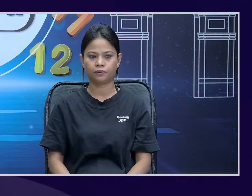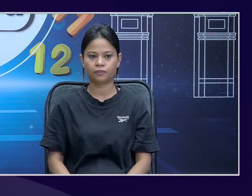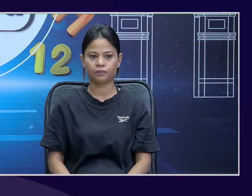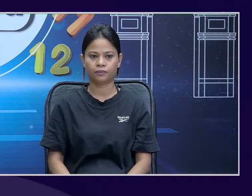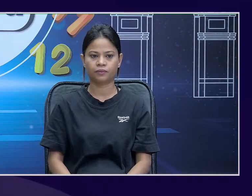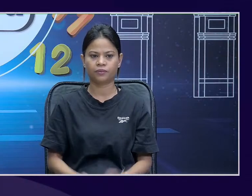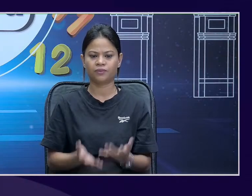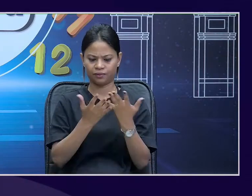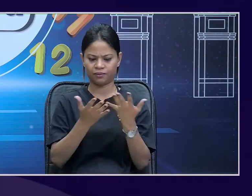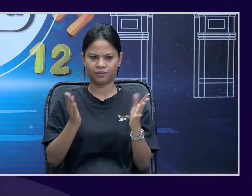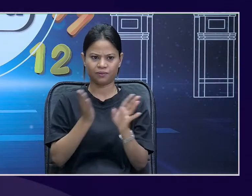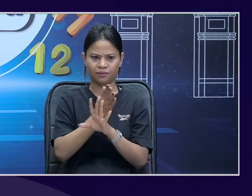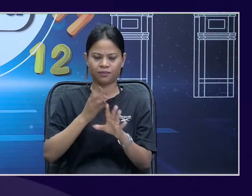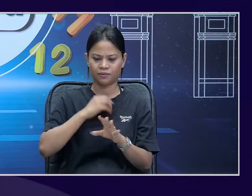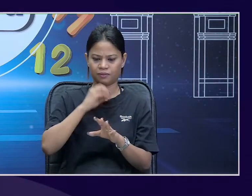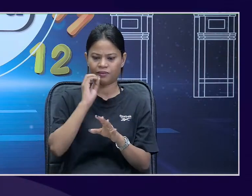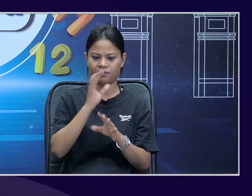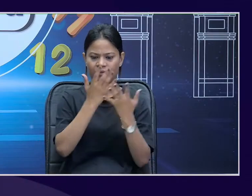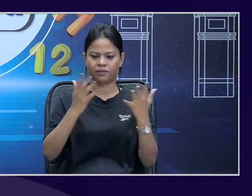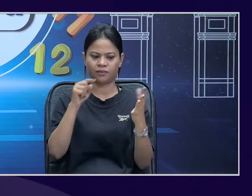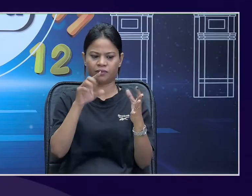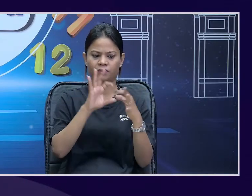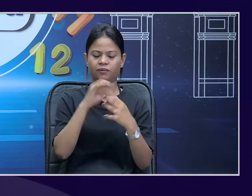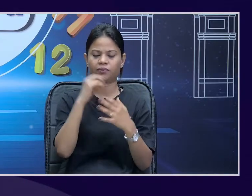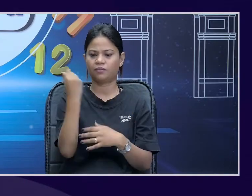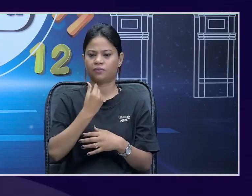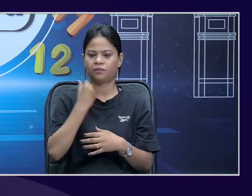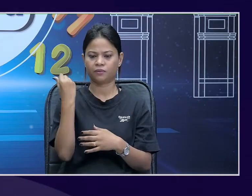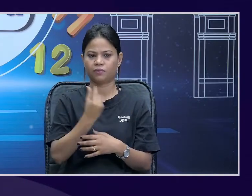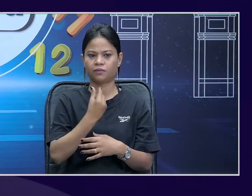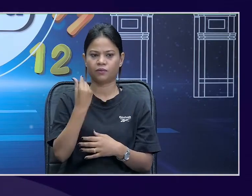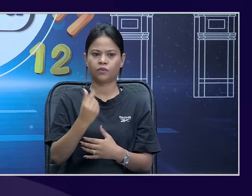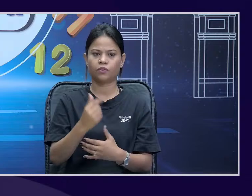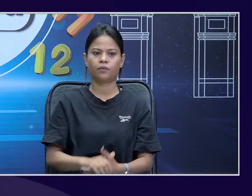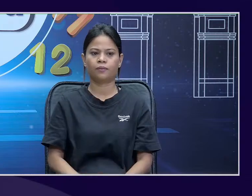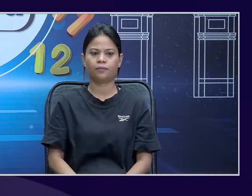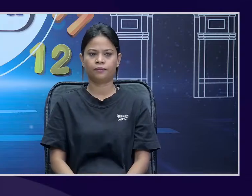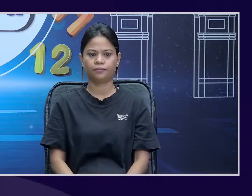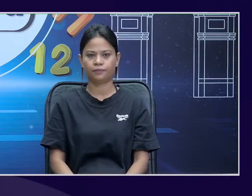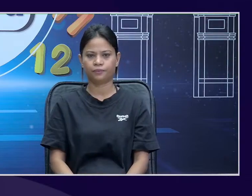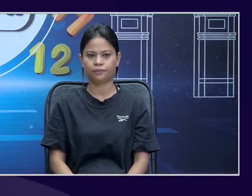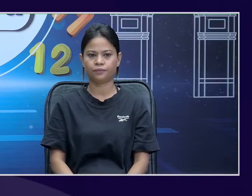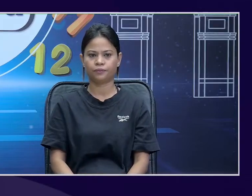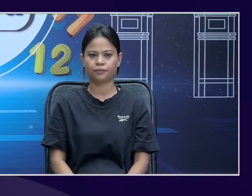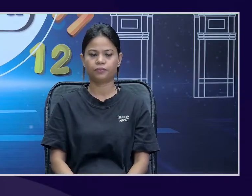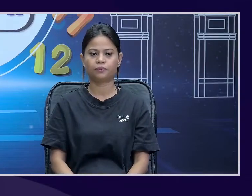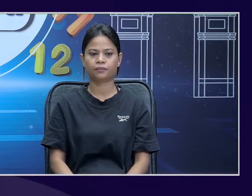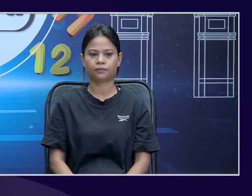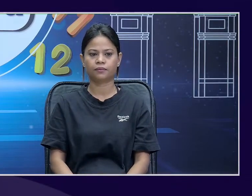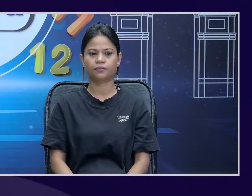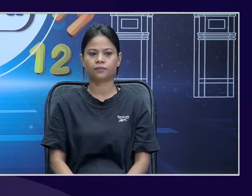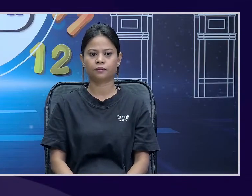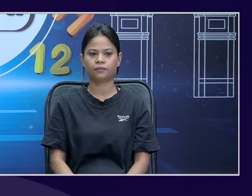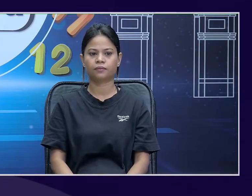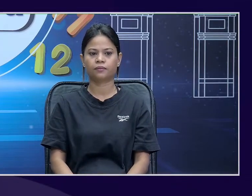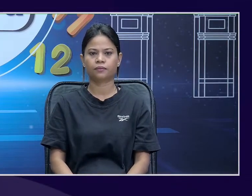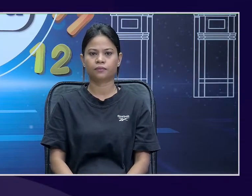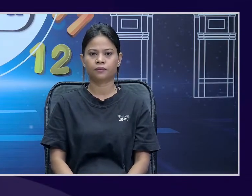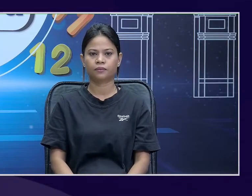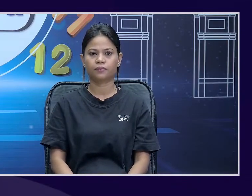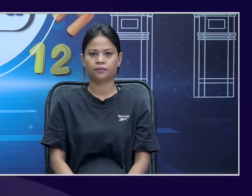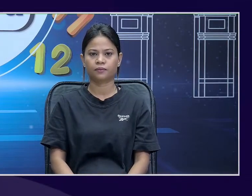the sentence may go differently each time we say it. But the gadget should not do that. Okay. Then we can